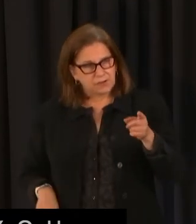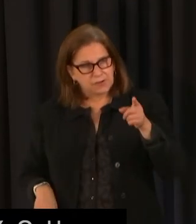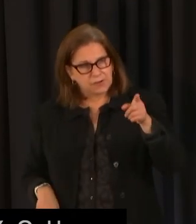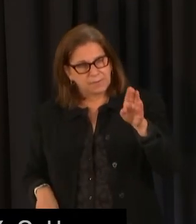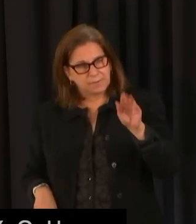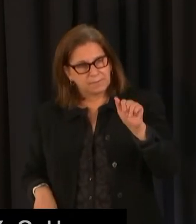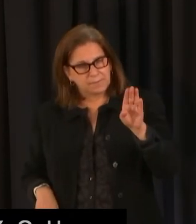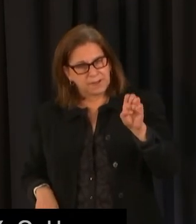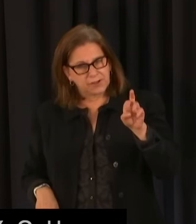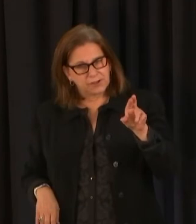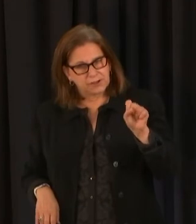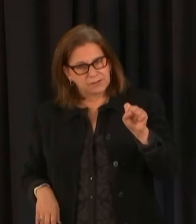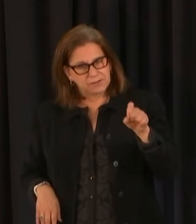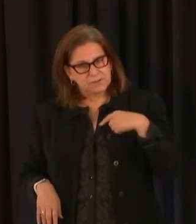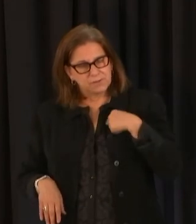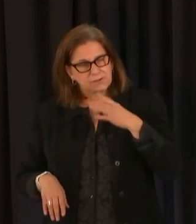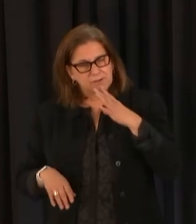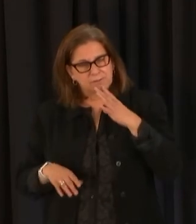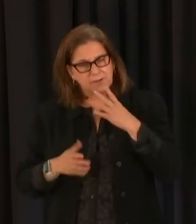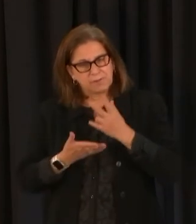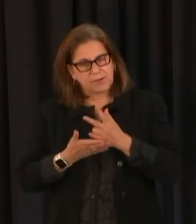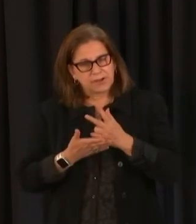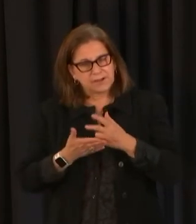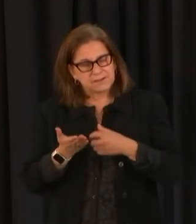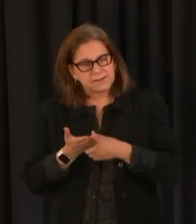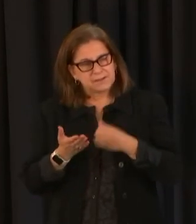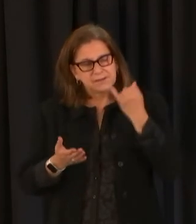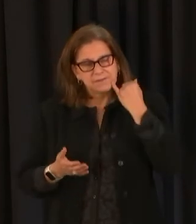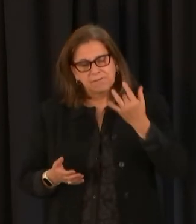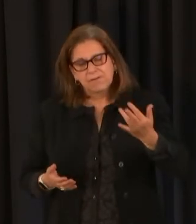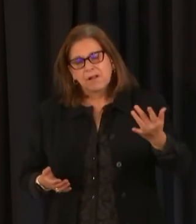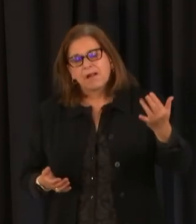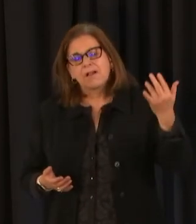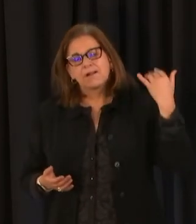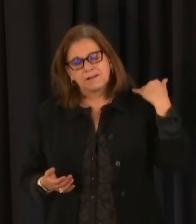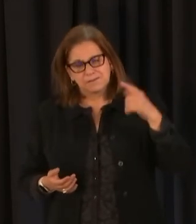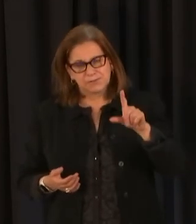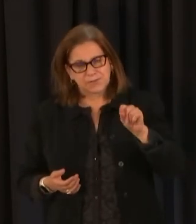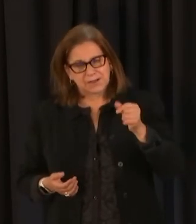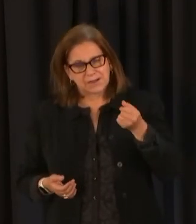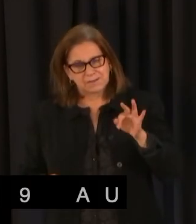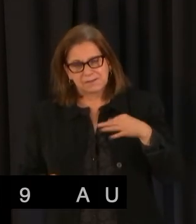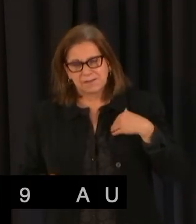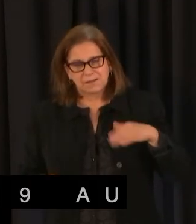it doubled or tripled, it doesn't triple, I guess, Let's but go back doubled, to the amnesty slide. and you hadn't paid it,